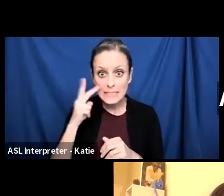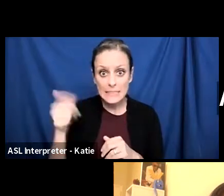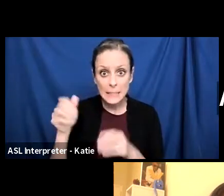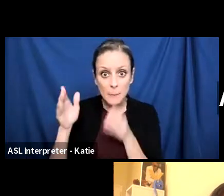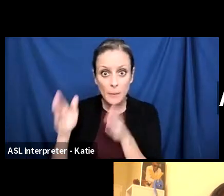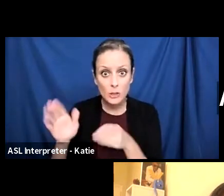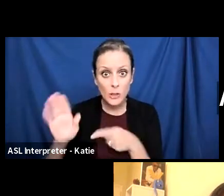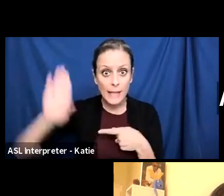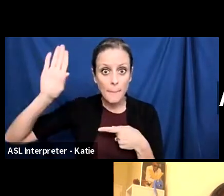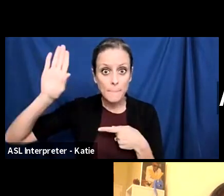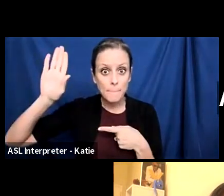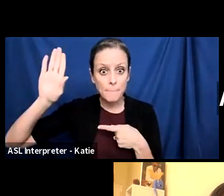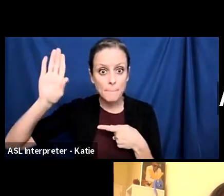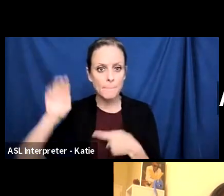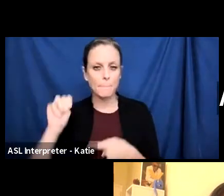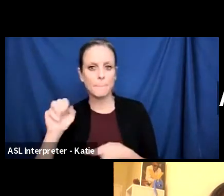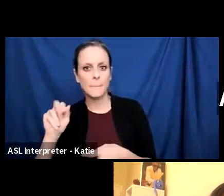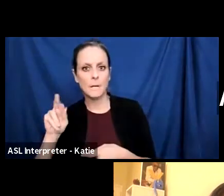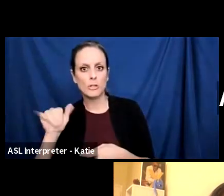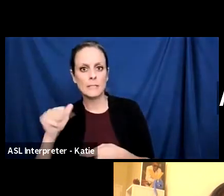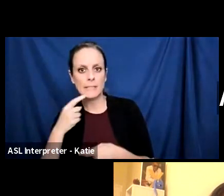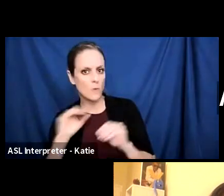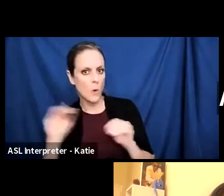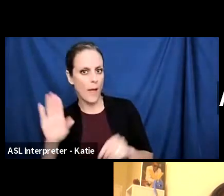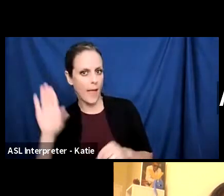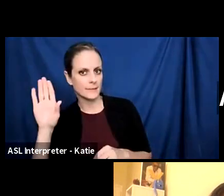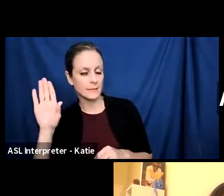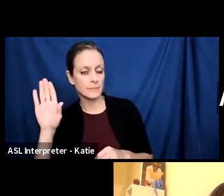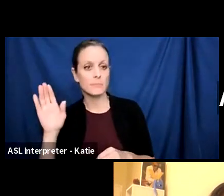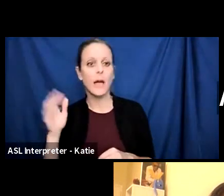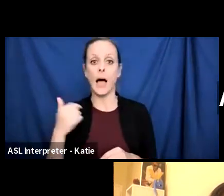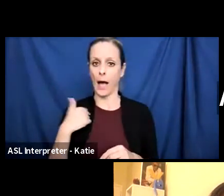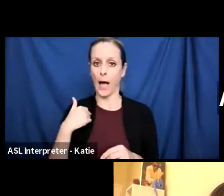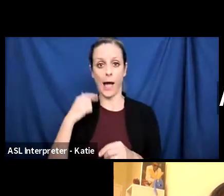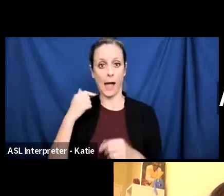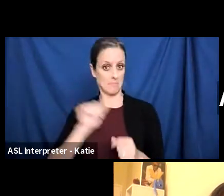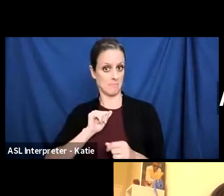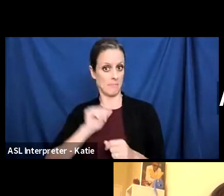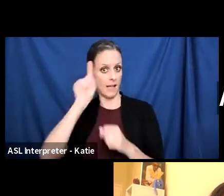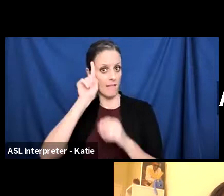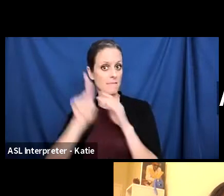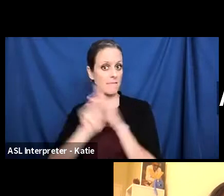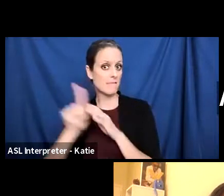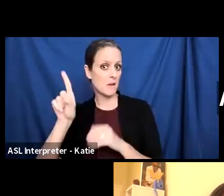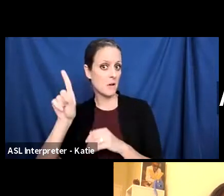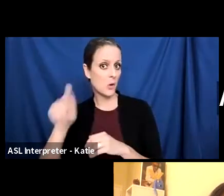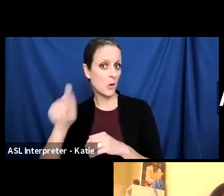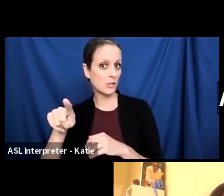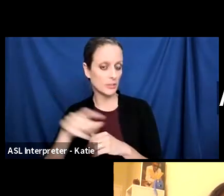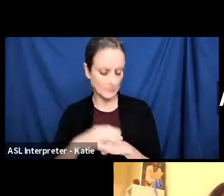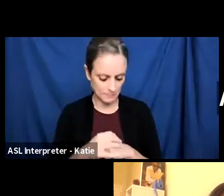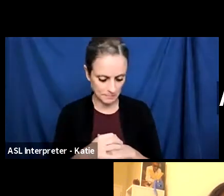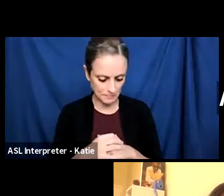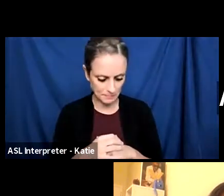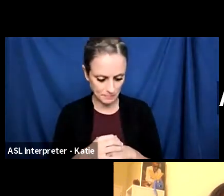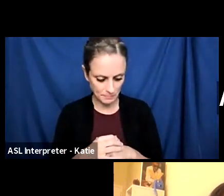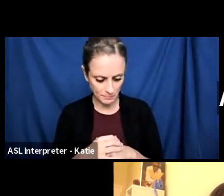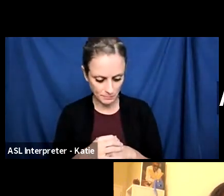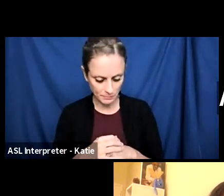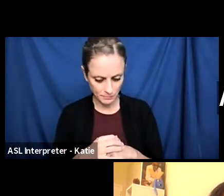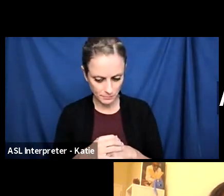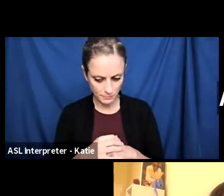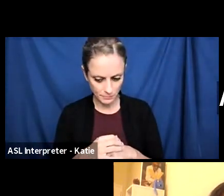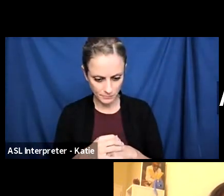hands? There are no hands right now. Okay, I have one question I'd like to pose. You